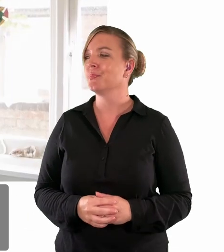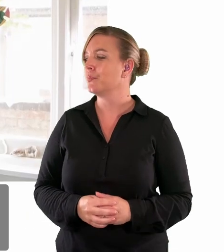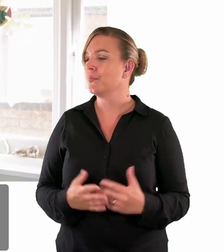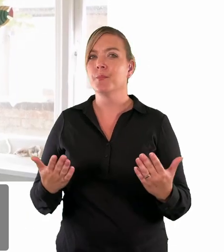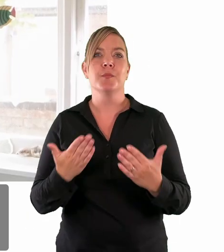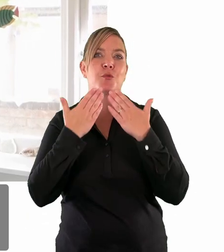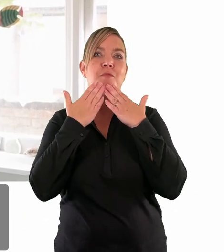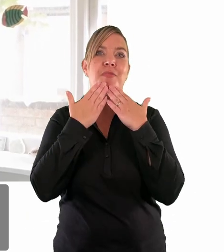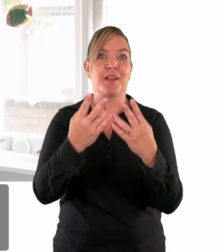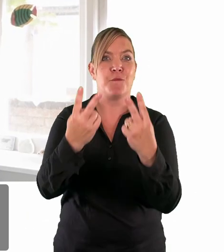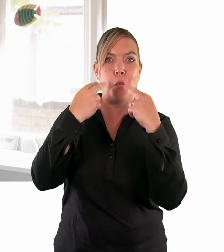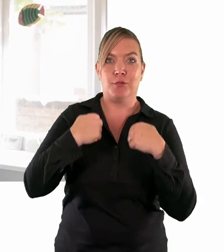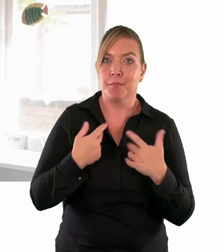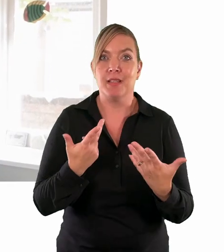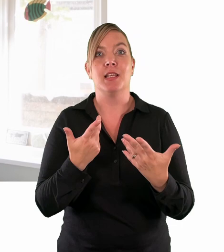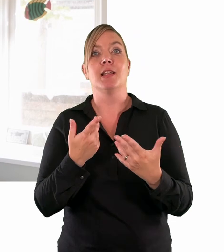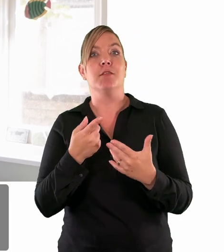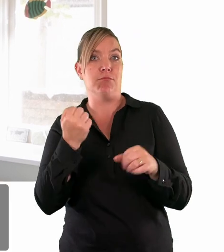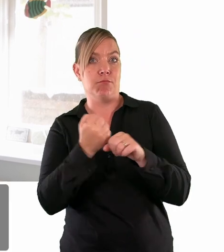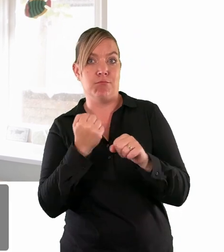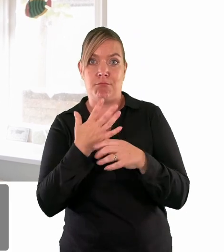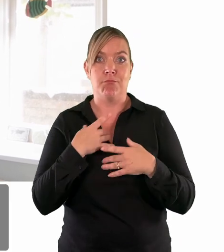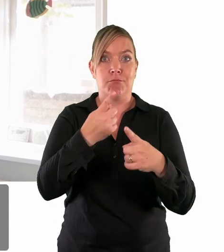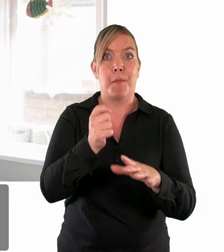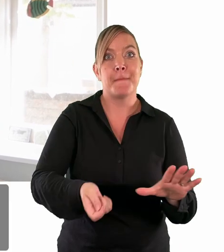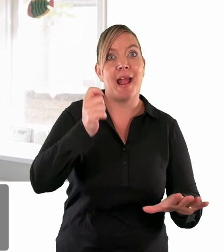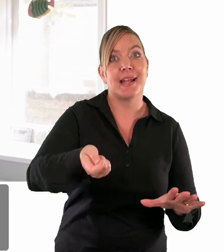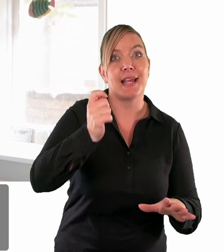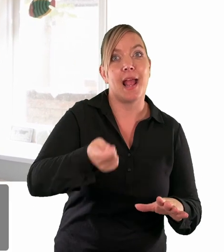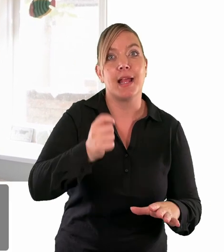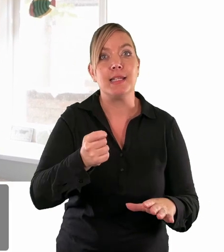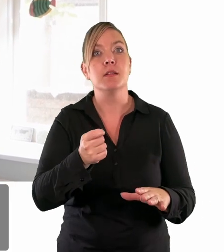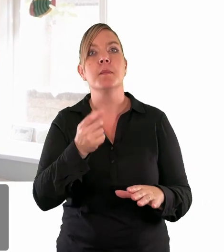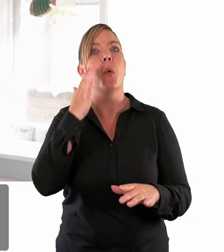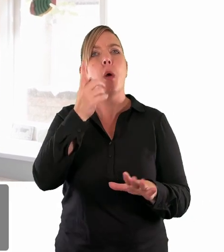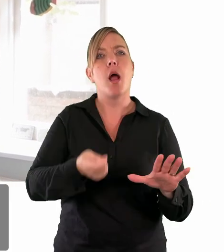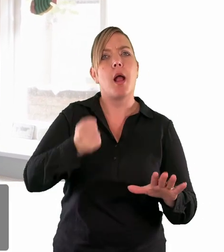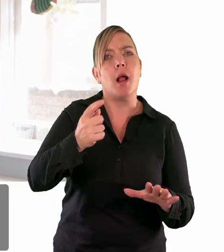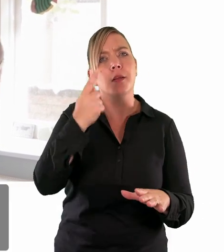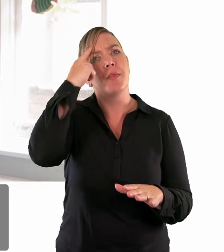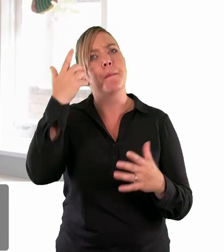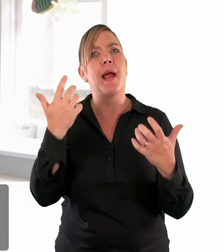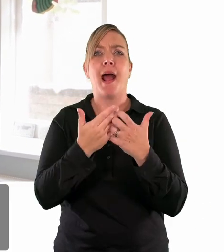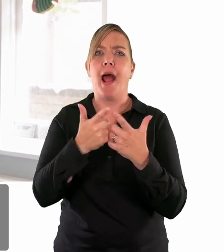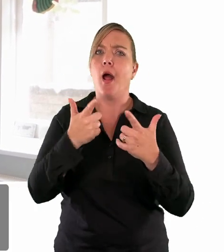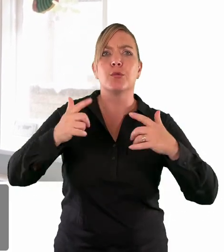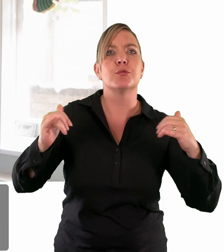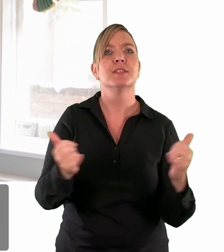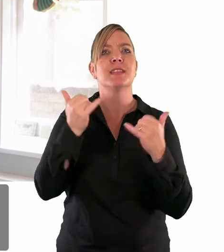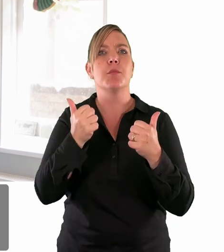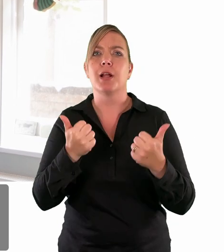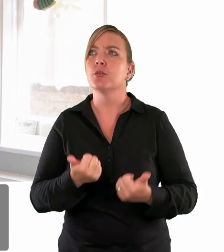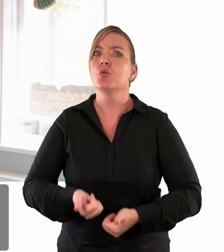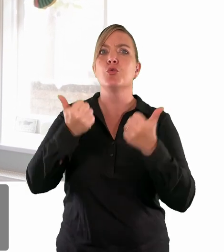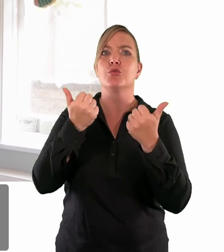thank you so much for watching this um make your pancakes think about the way that they are a way of celebrating the